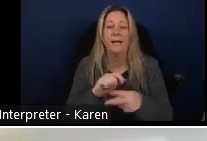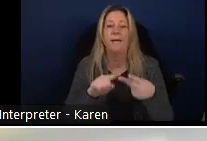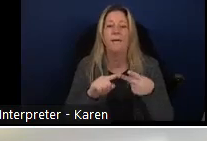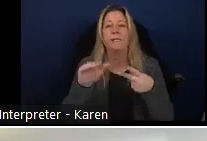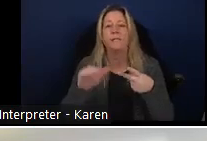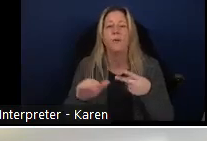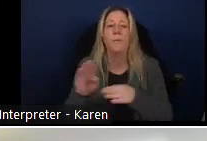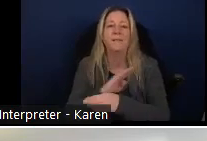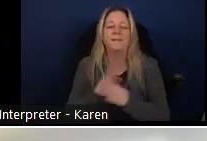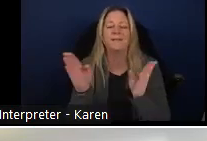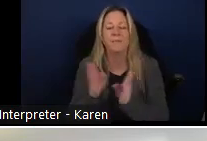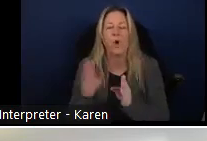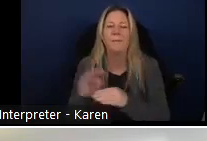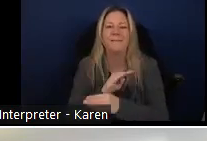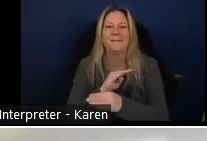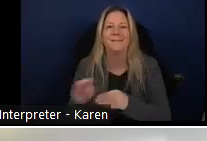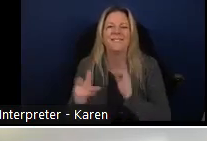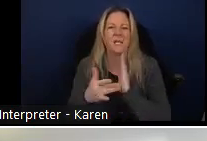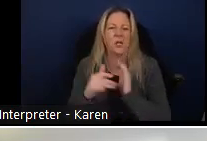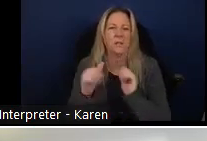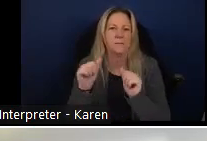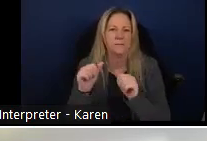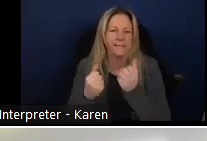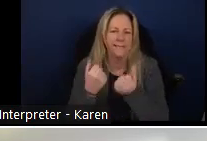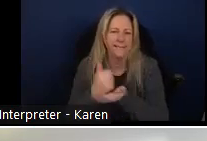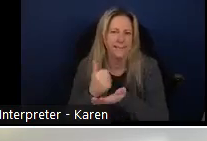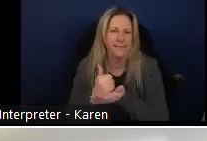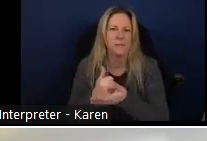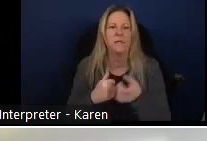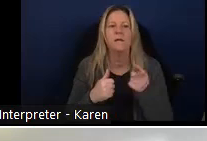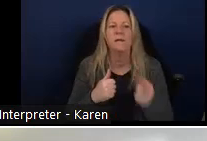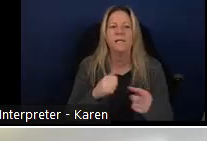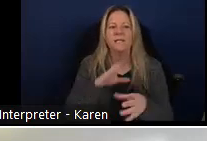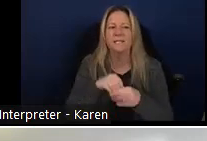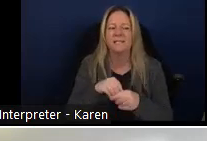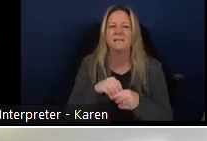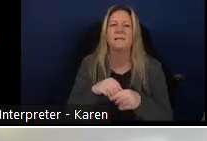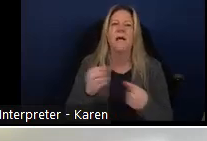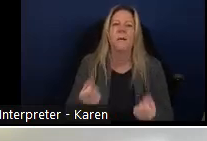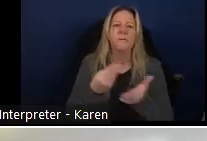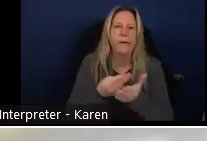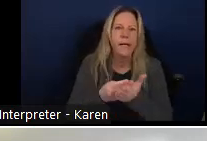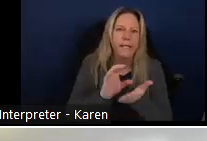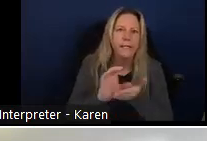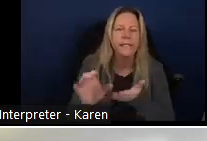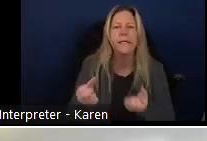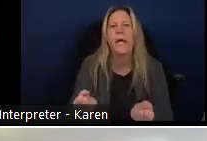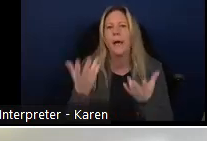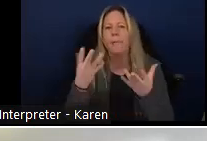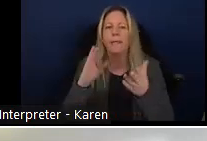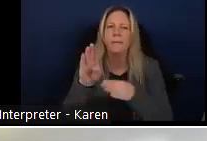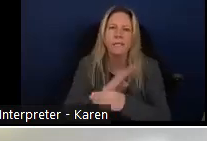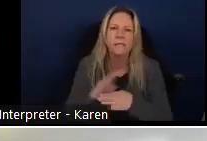technical assistance. Included in this data are details on leverage dollars, numbers of businesses and individuals